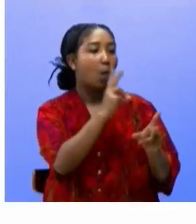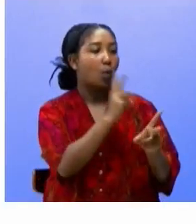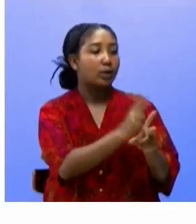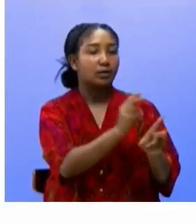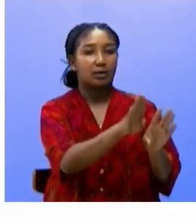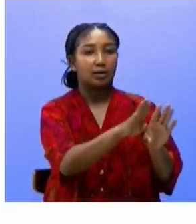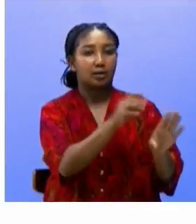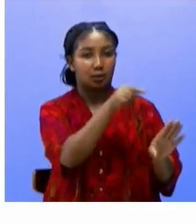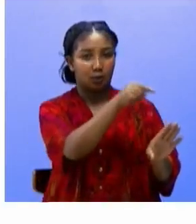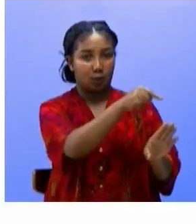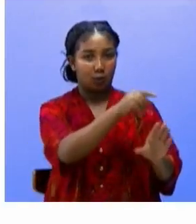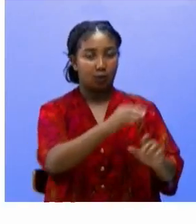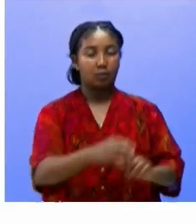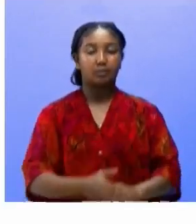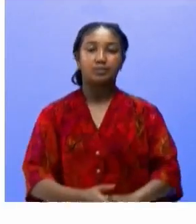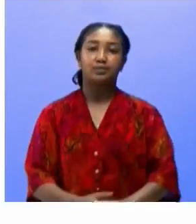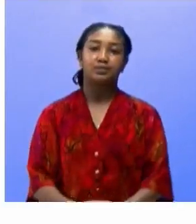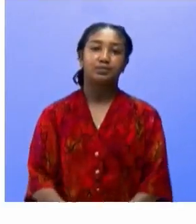are